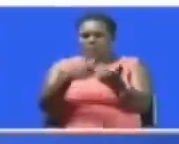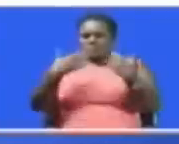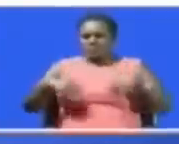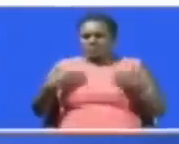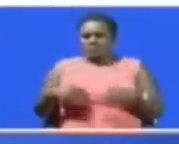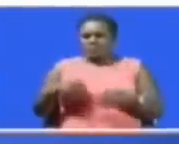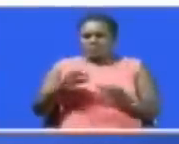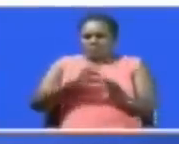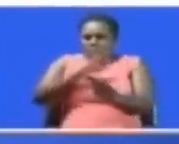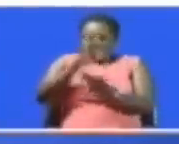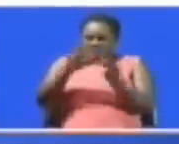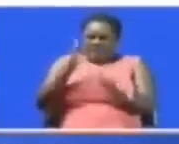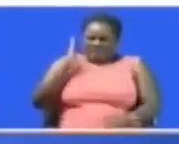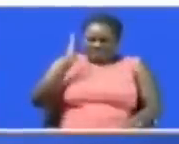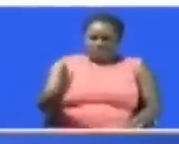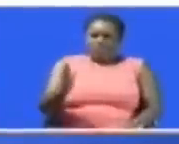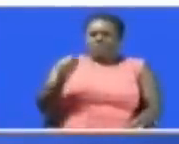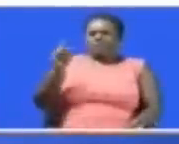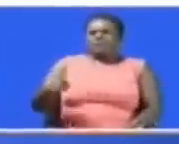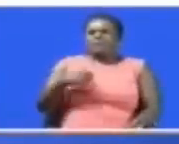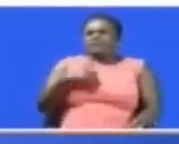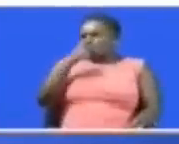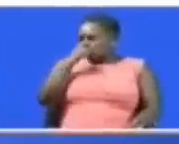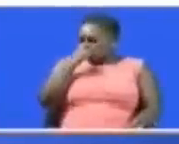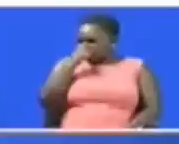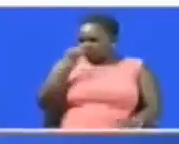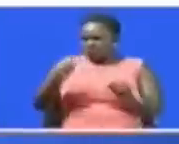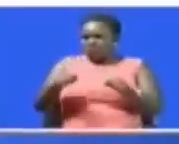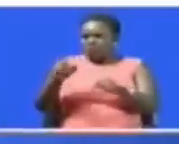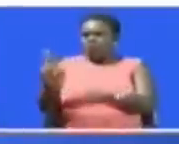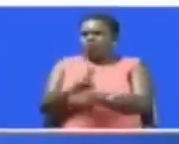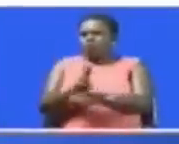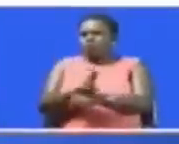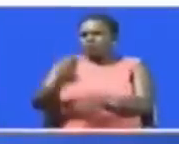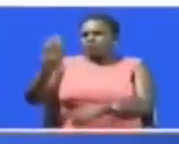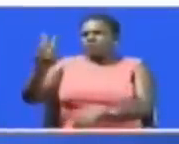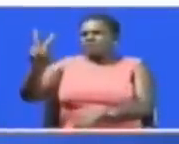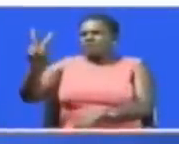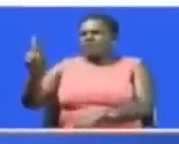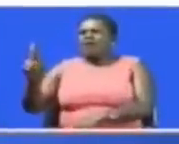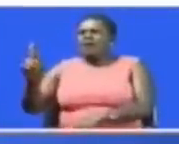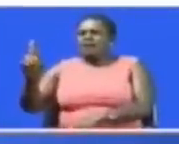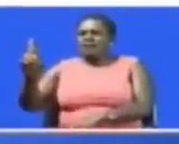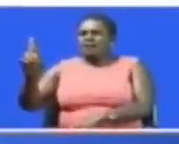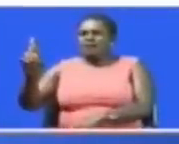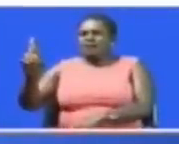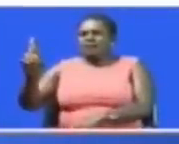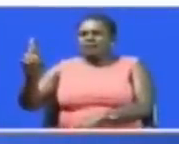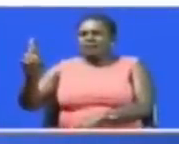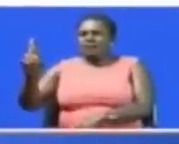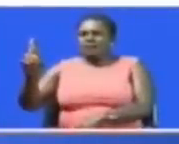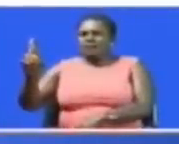it must be accurate. I hope and I wish we could use, you know, biometric,